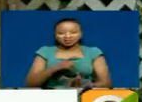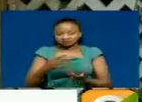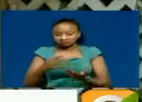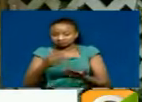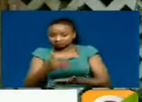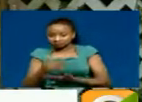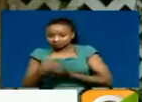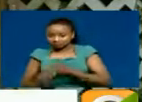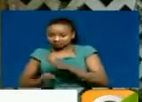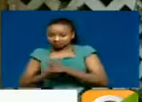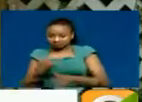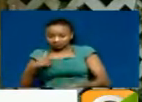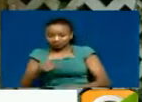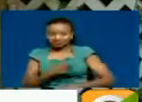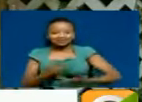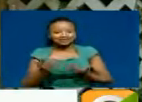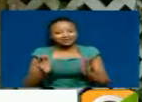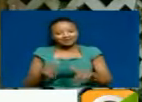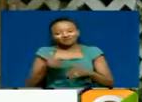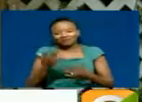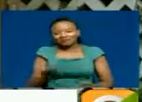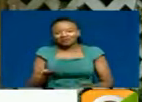in and,